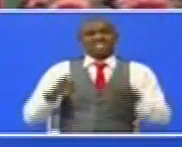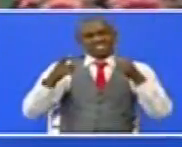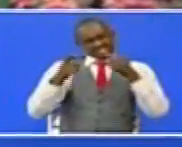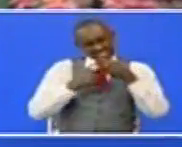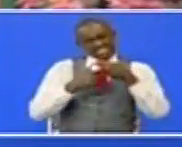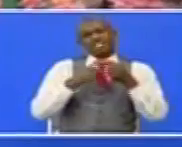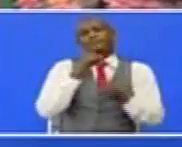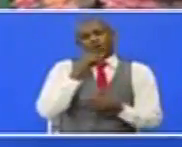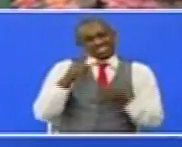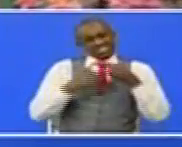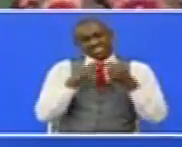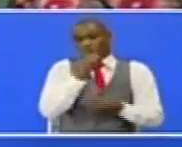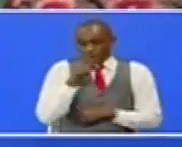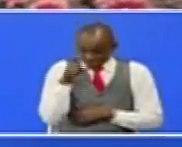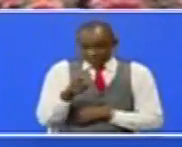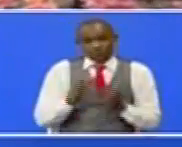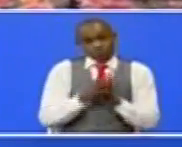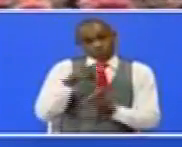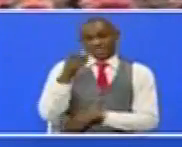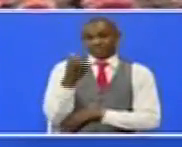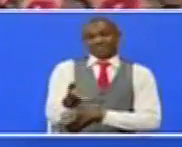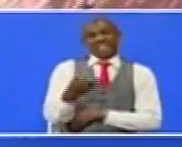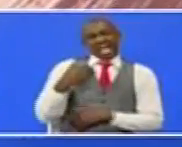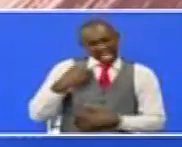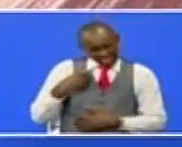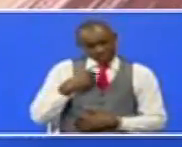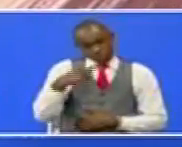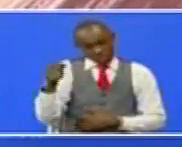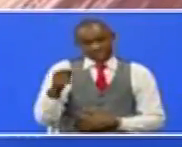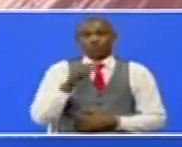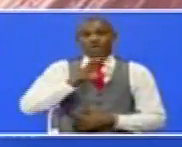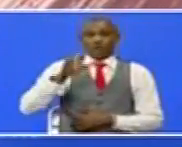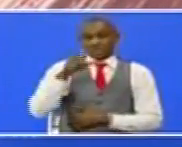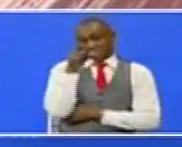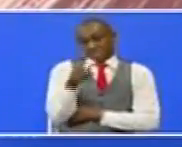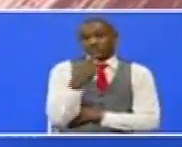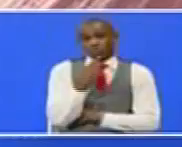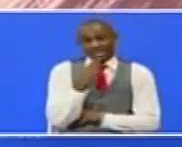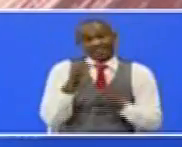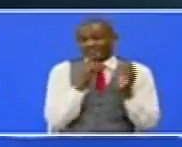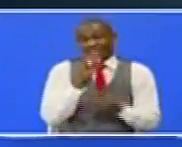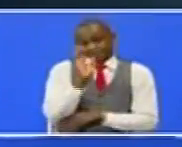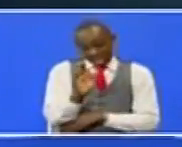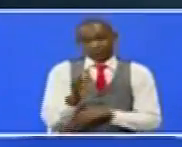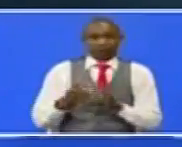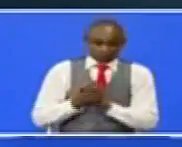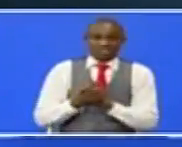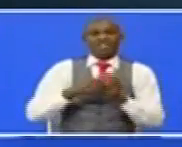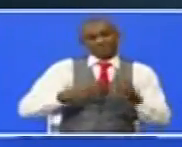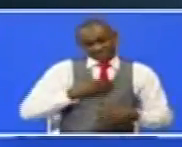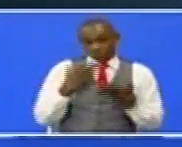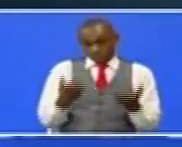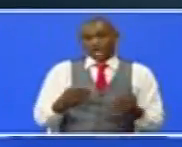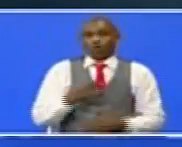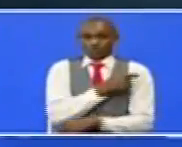Six-year-old Malik Nayana is brought to the Namoruputh Health Center in Loima, Turkana County by his father. It is their second visit